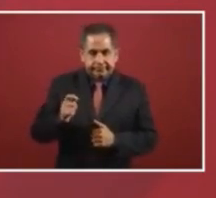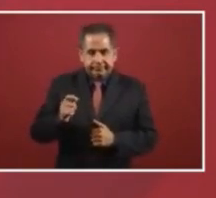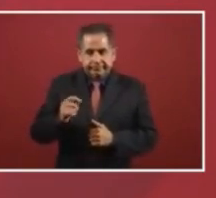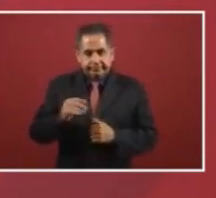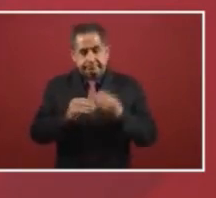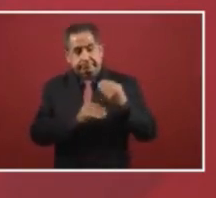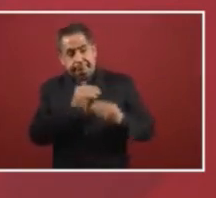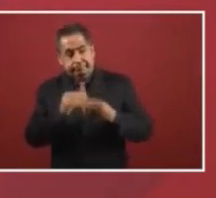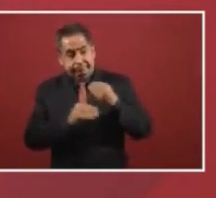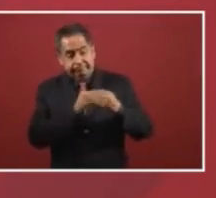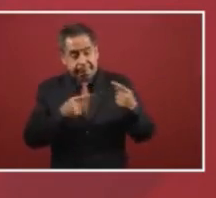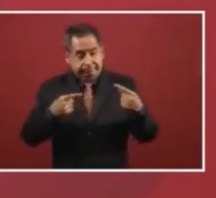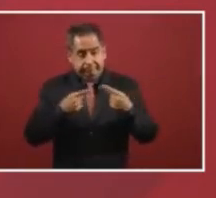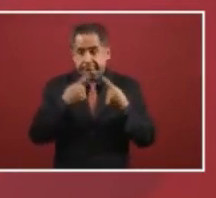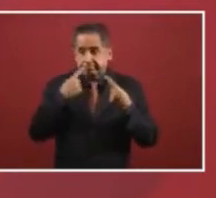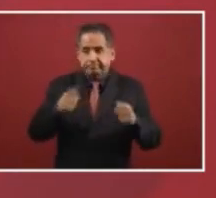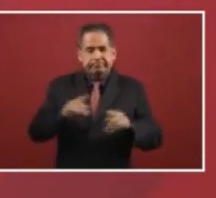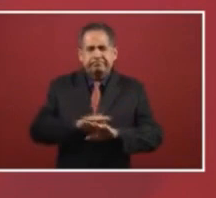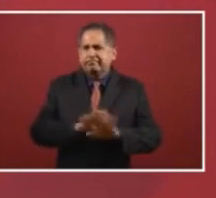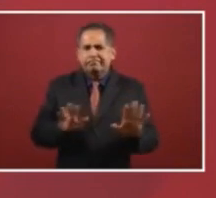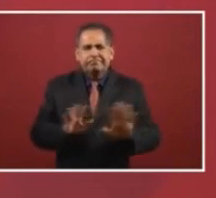because we prevented